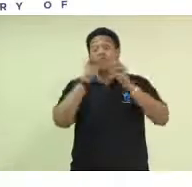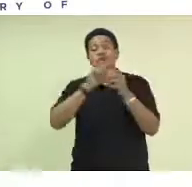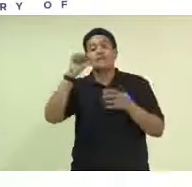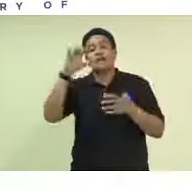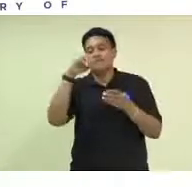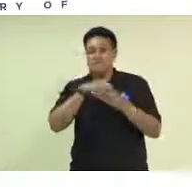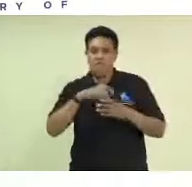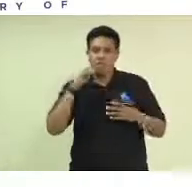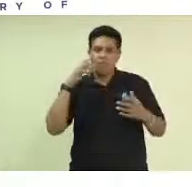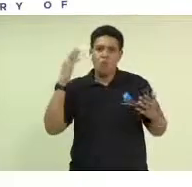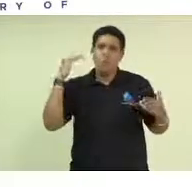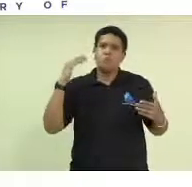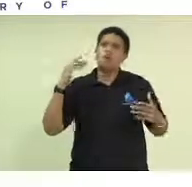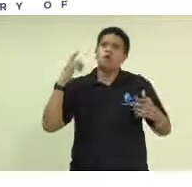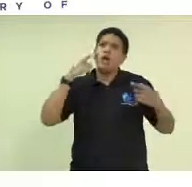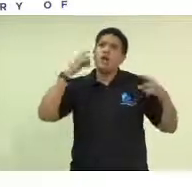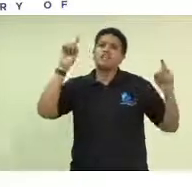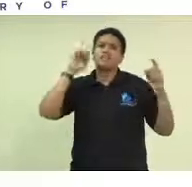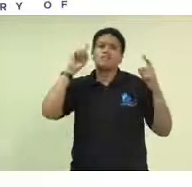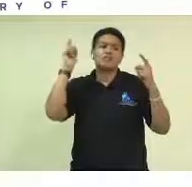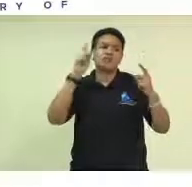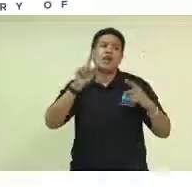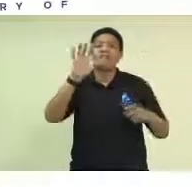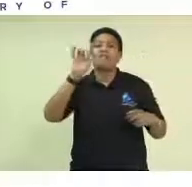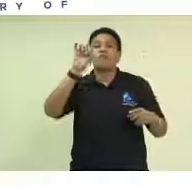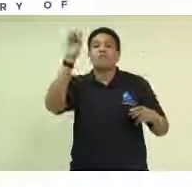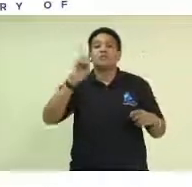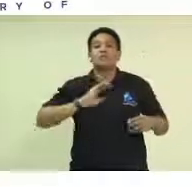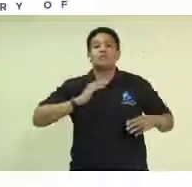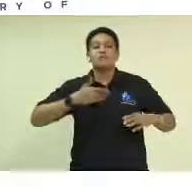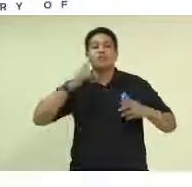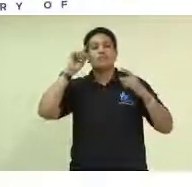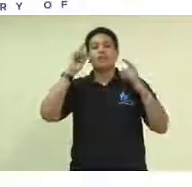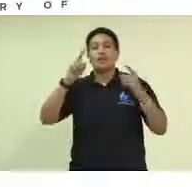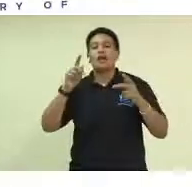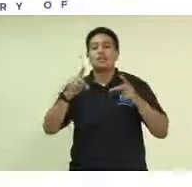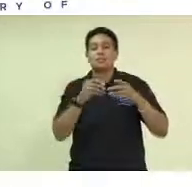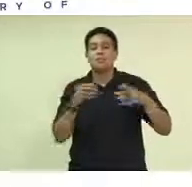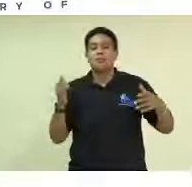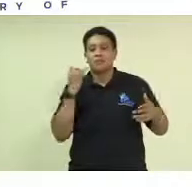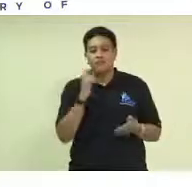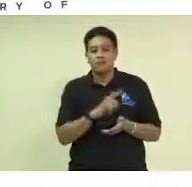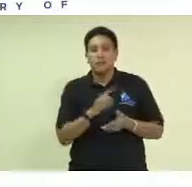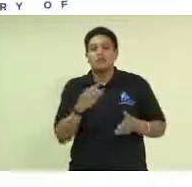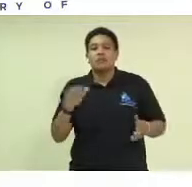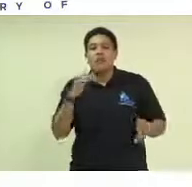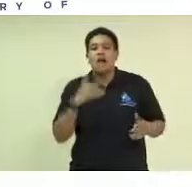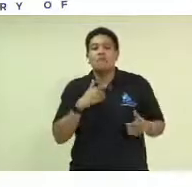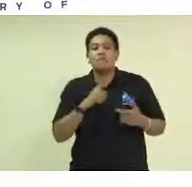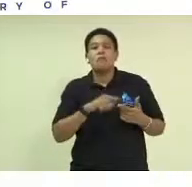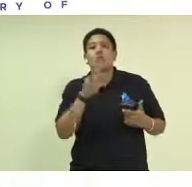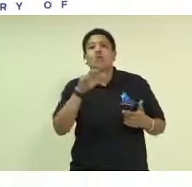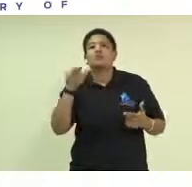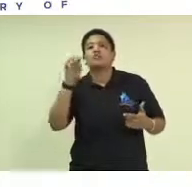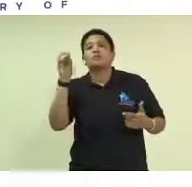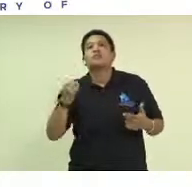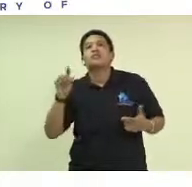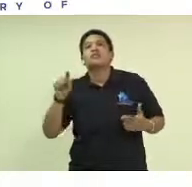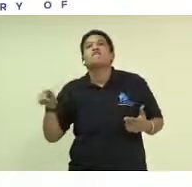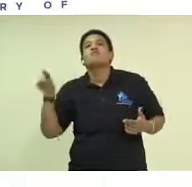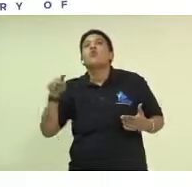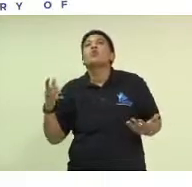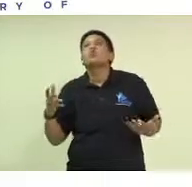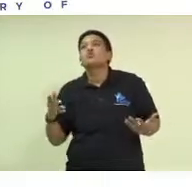approximately 51% of our targeted population, and about 33% or so